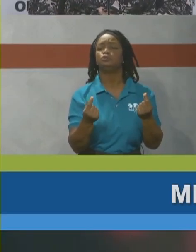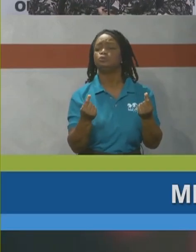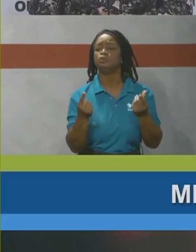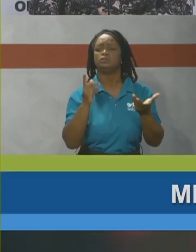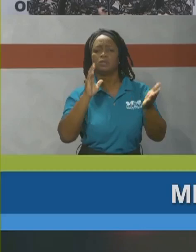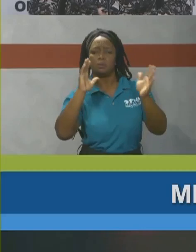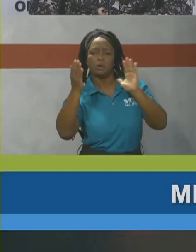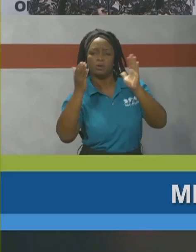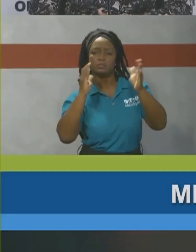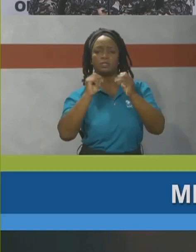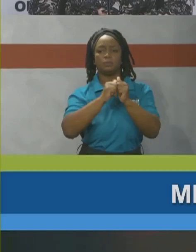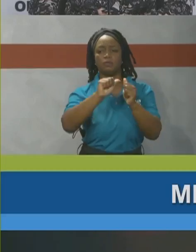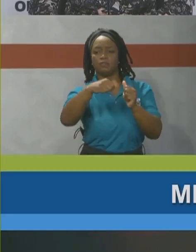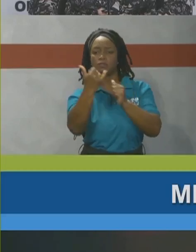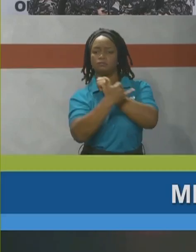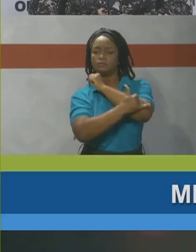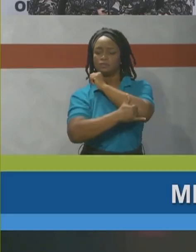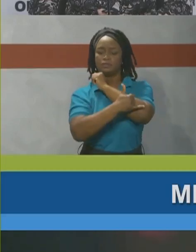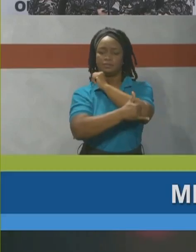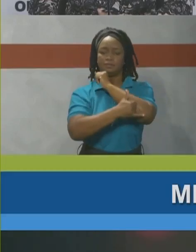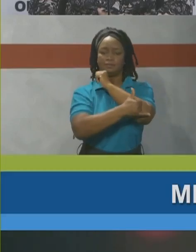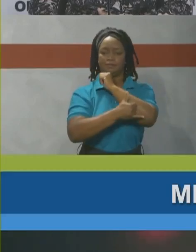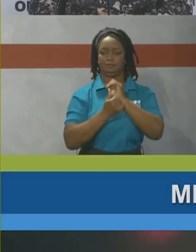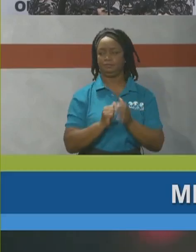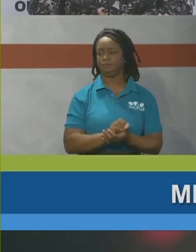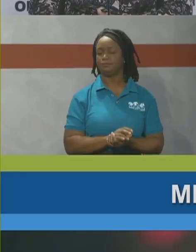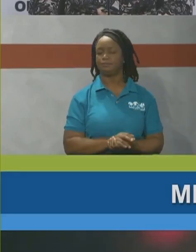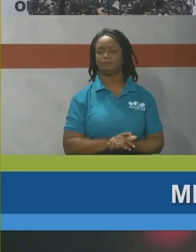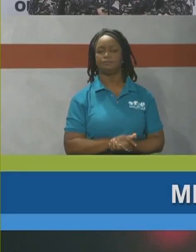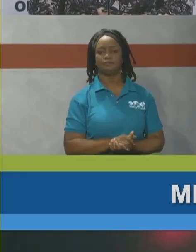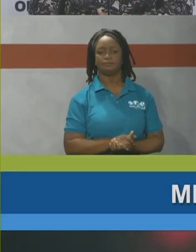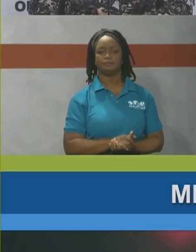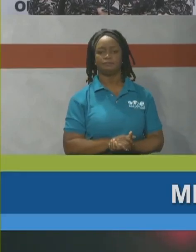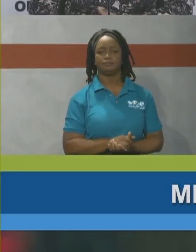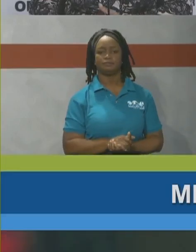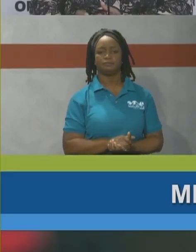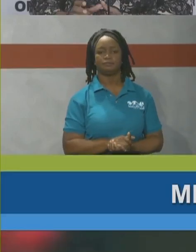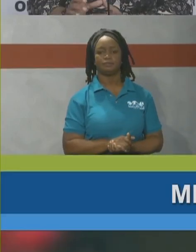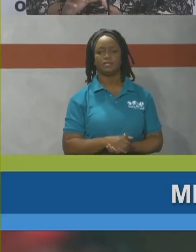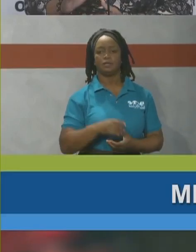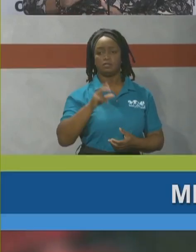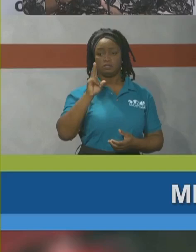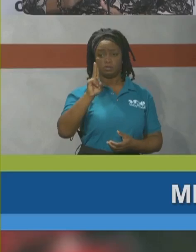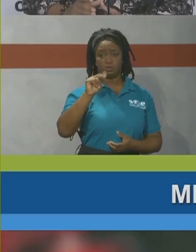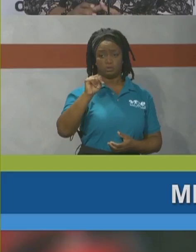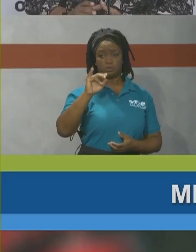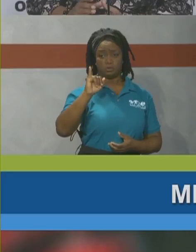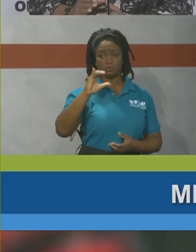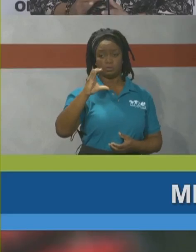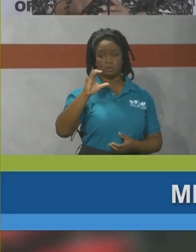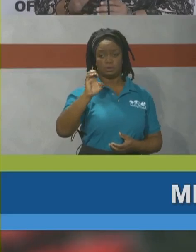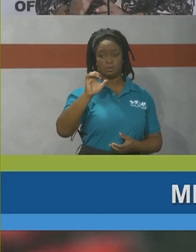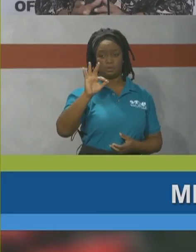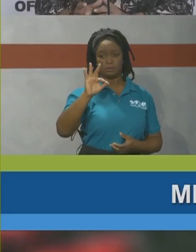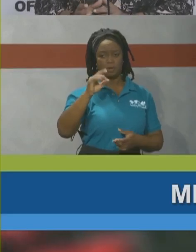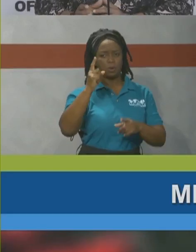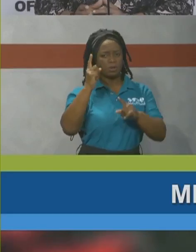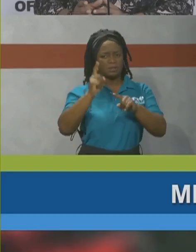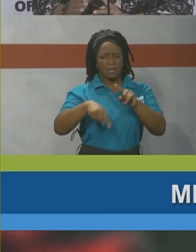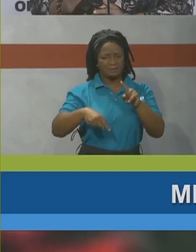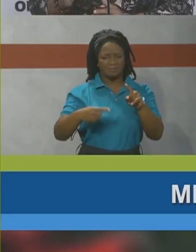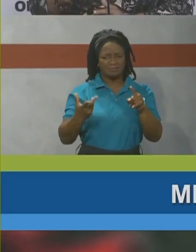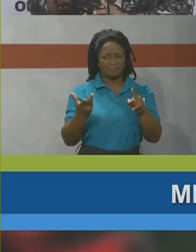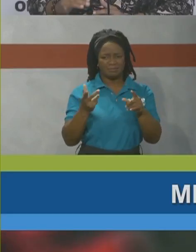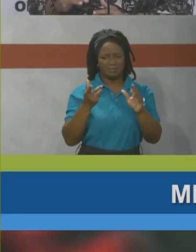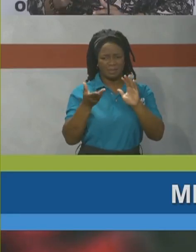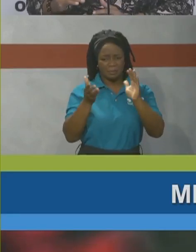standards. If you look at it, for instance, this is what, so UNICEF actually, you can't really compare in terms of mortality